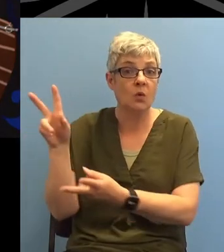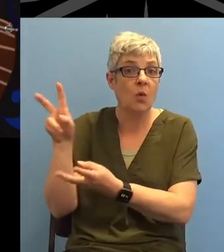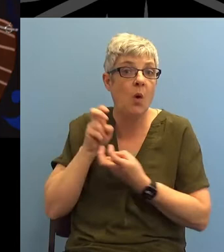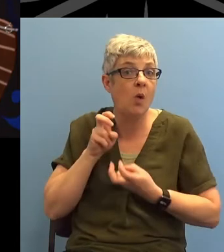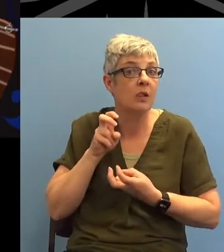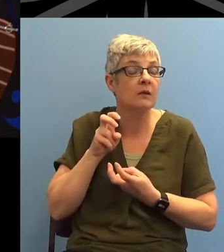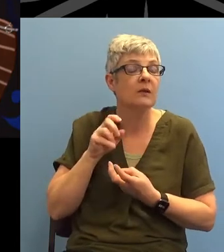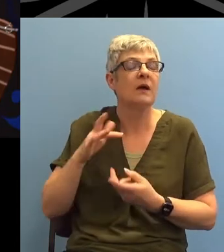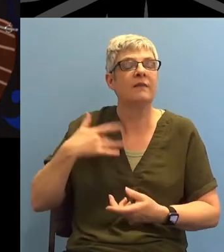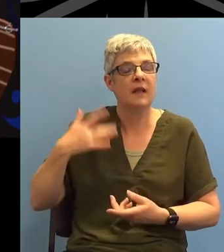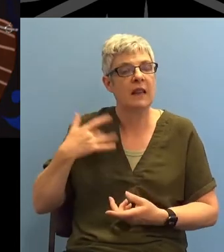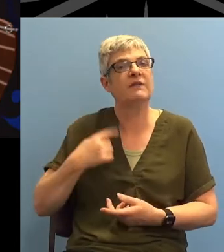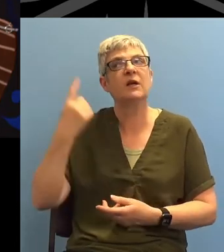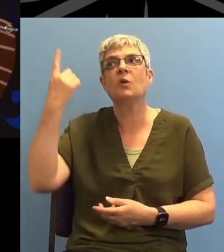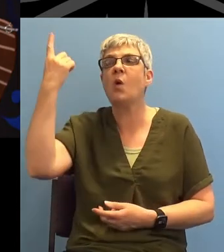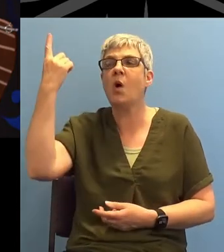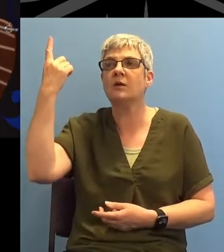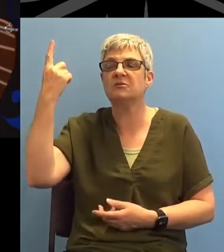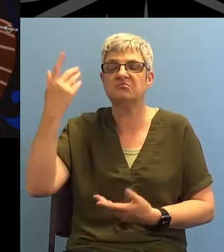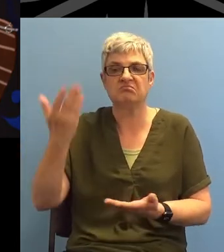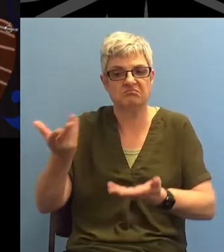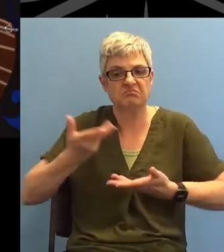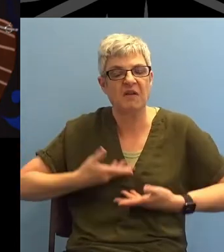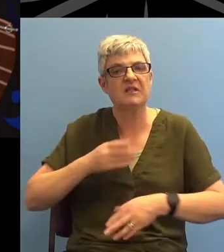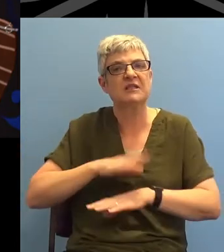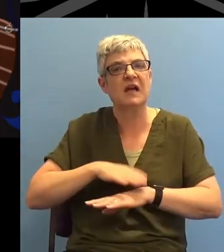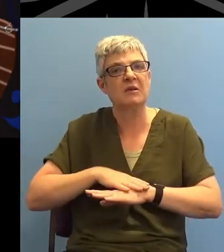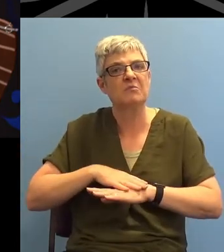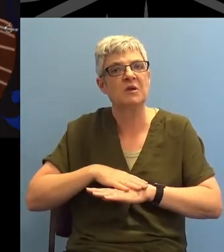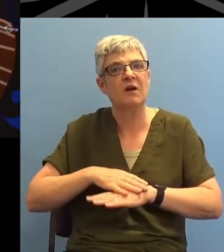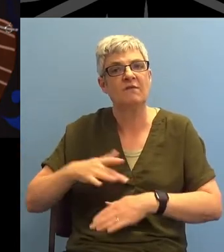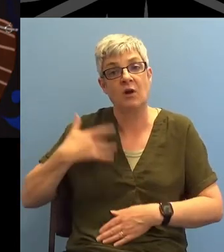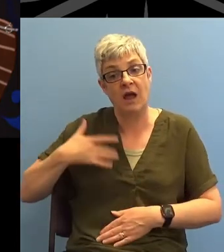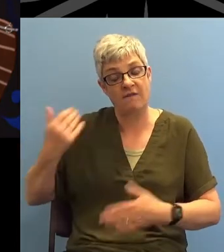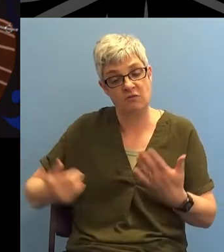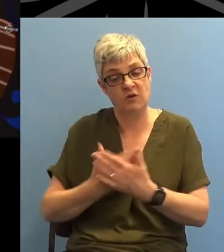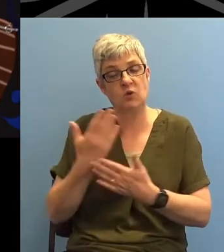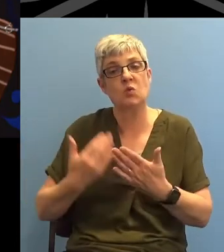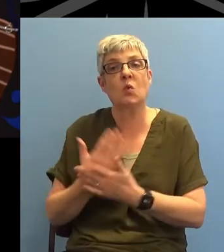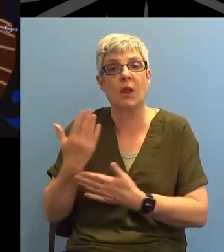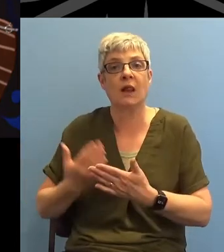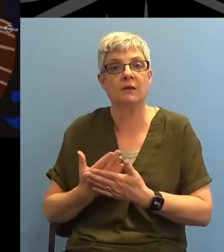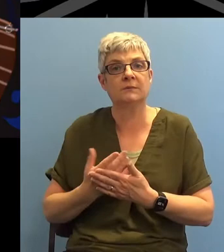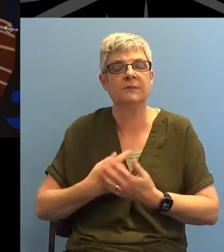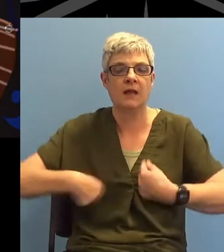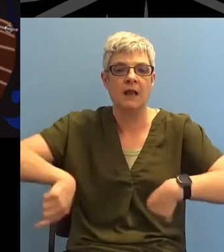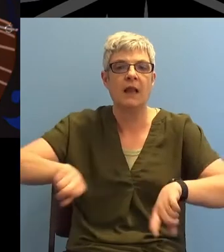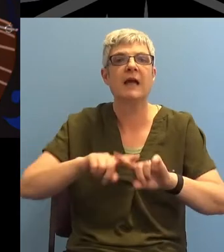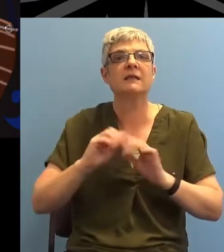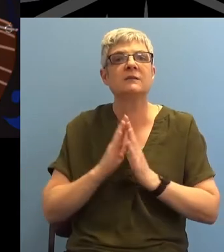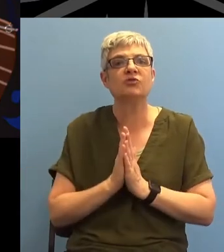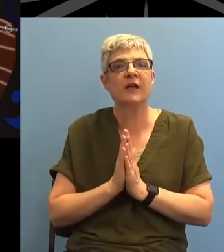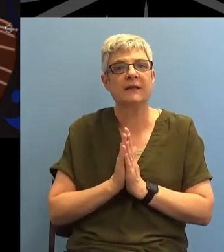us time for the renewal of our lives. Let us pray.